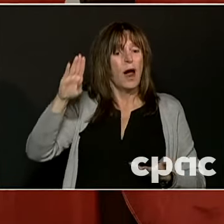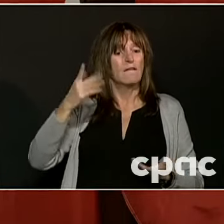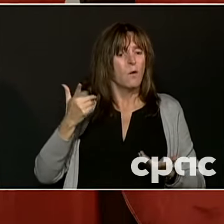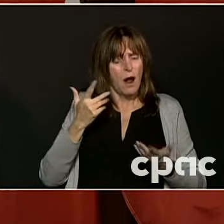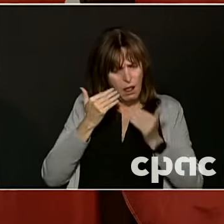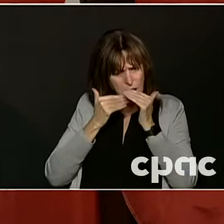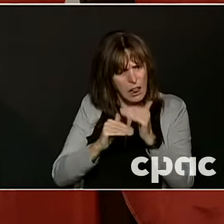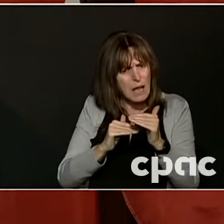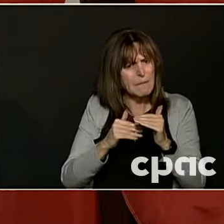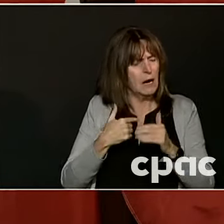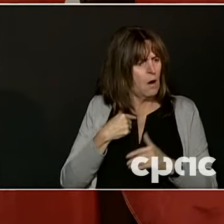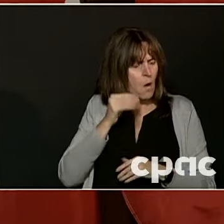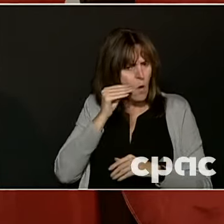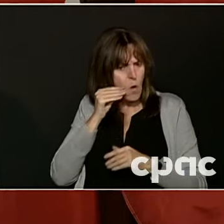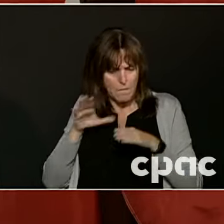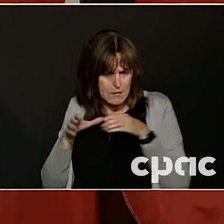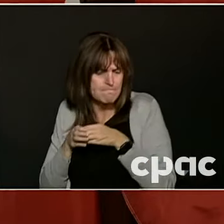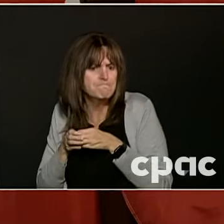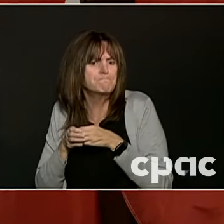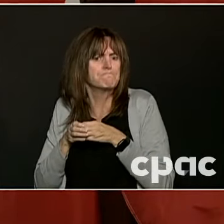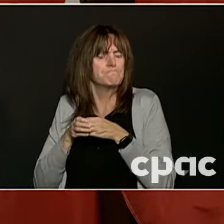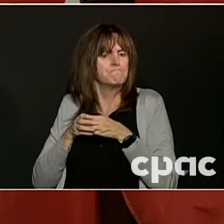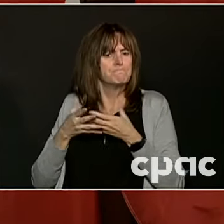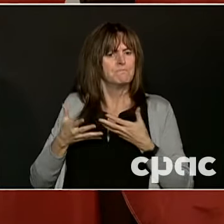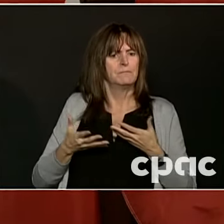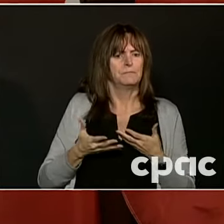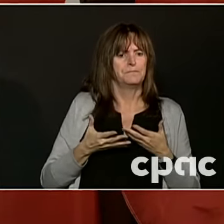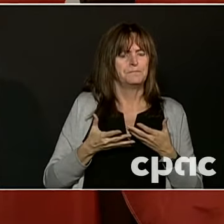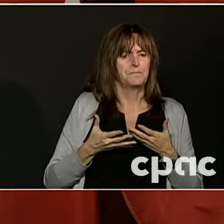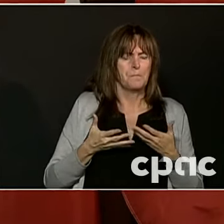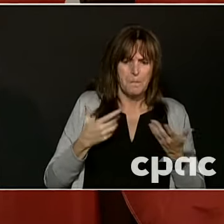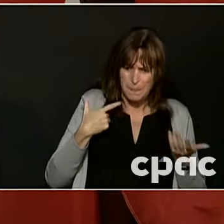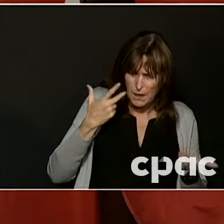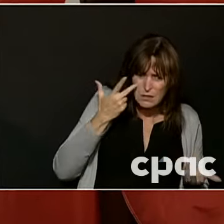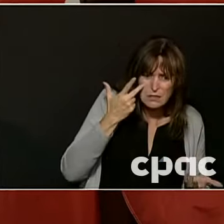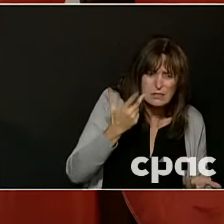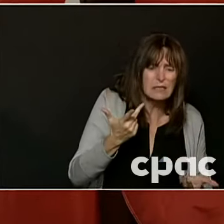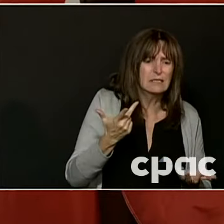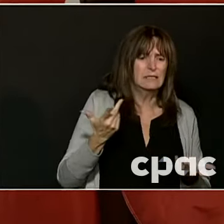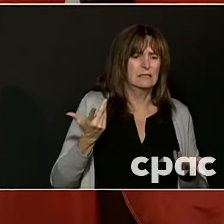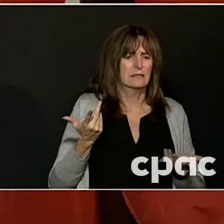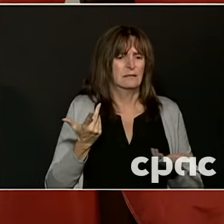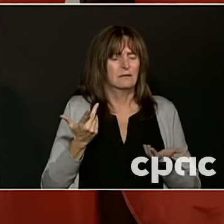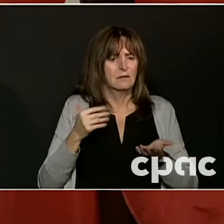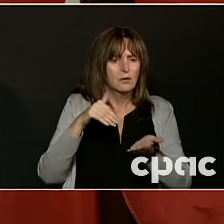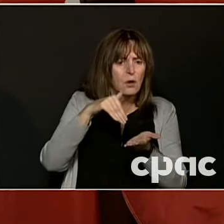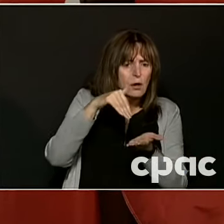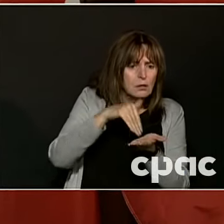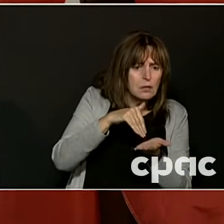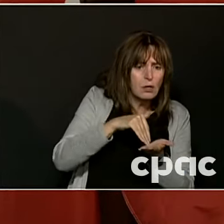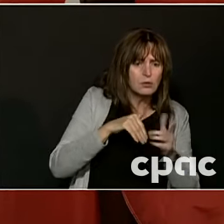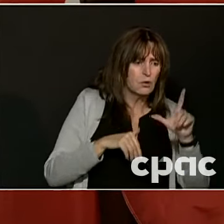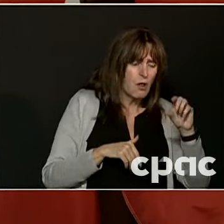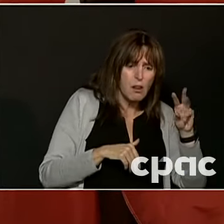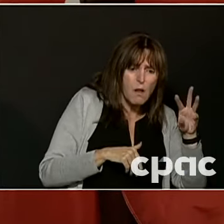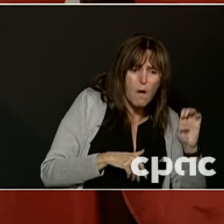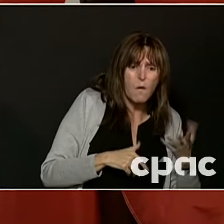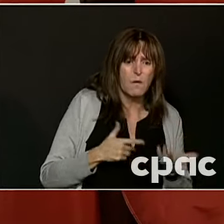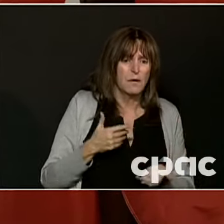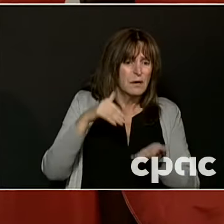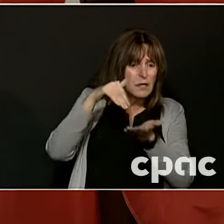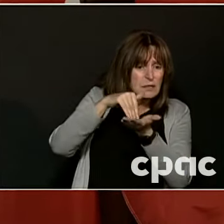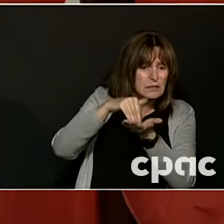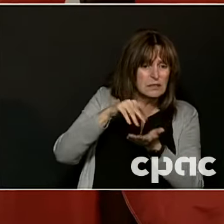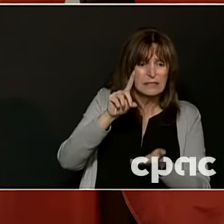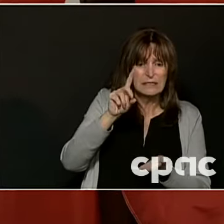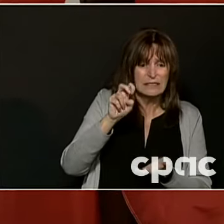settings, and you're seeing even further steps being advocated by Dr. Lowe and by Dr. Davila in their respective jurisdictions,